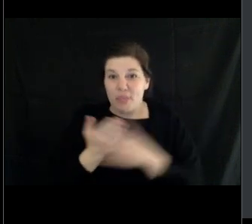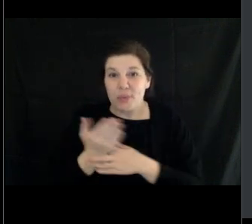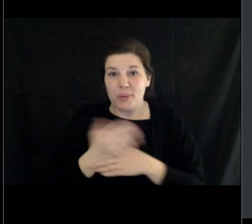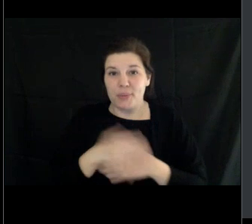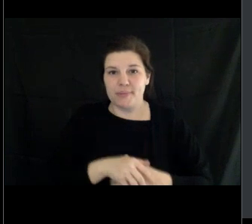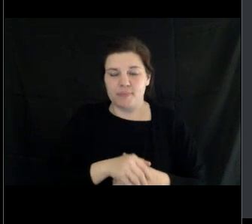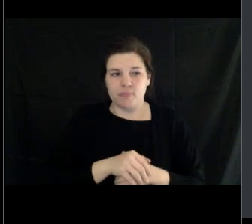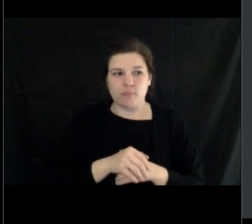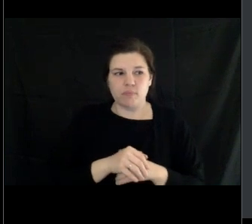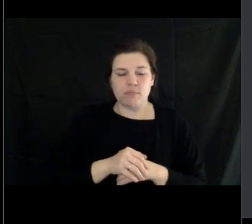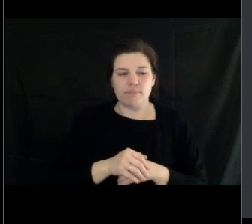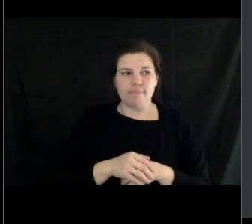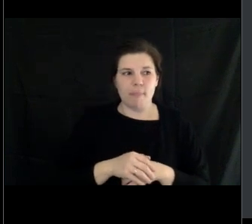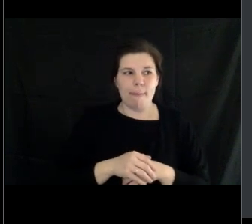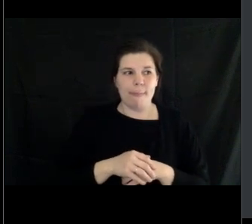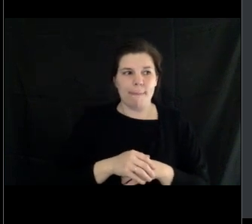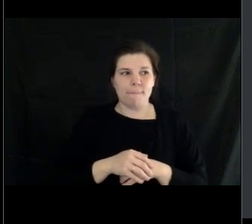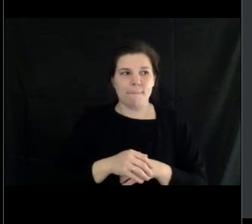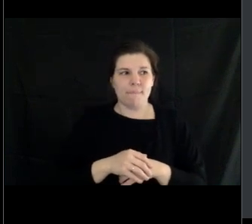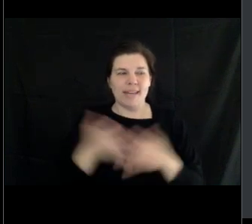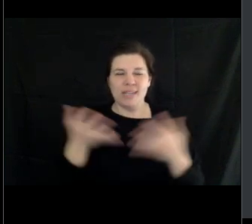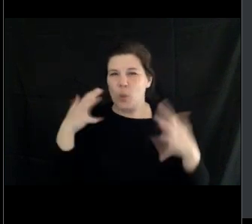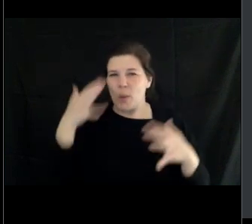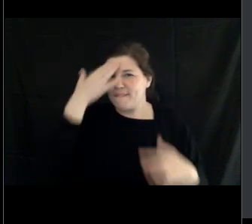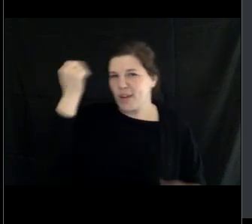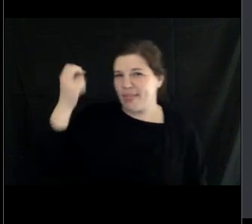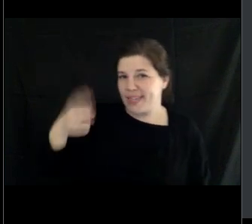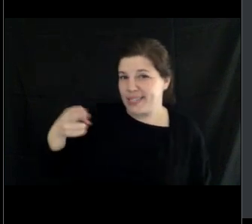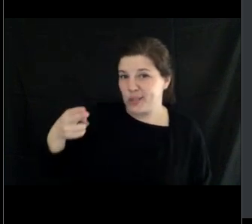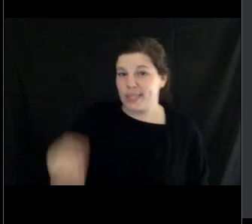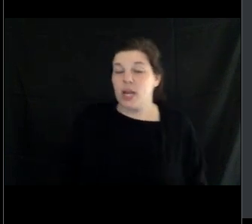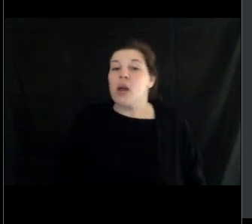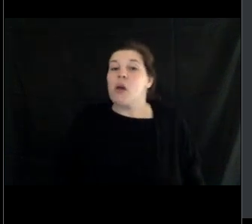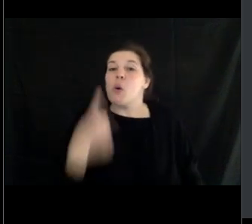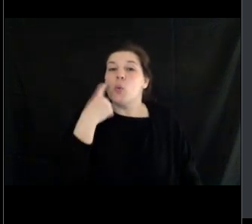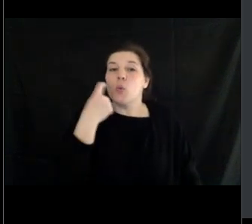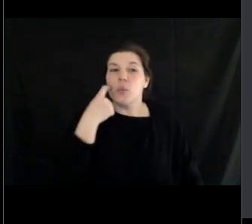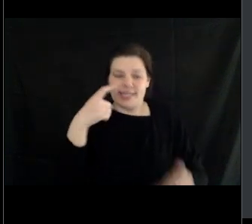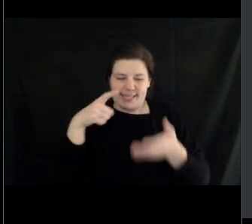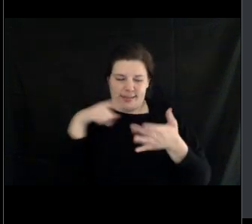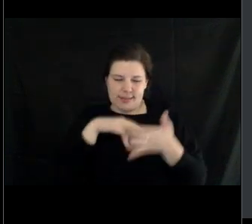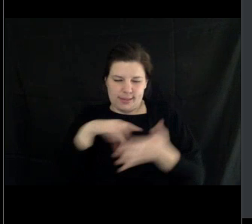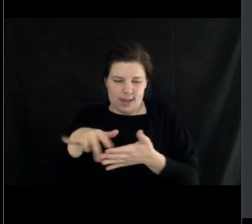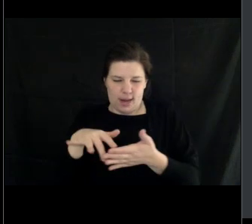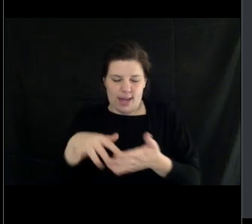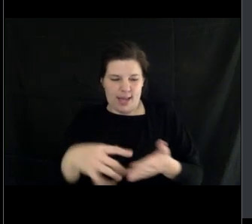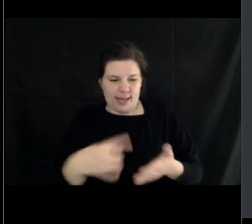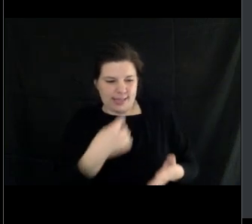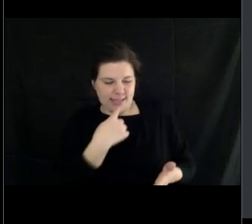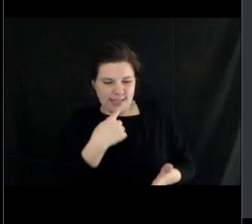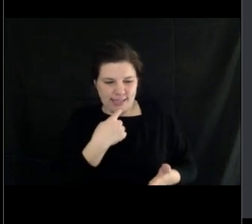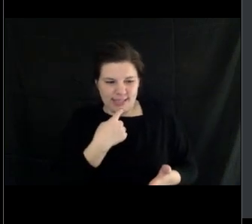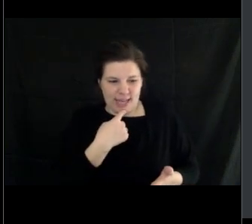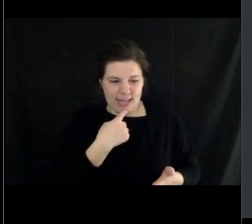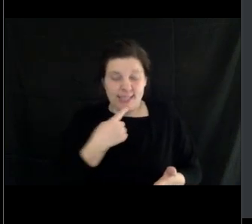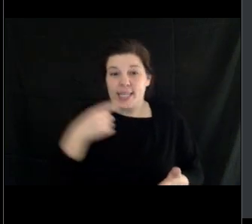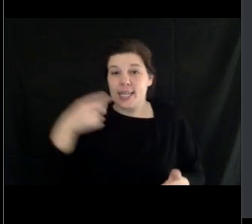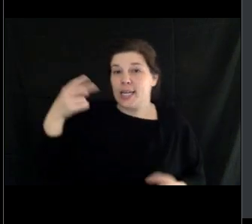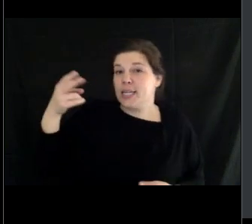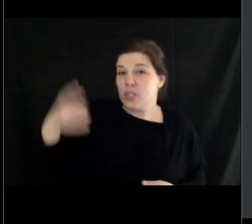According to a recent University of Florida study, historic preservation is a proven economic driver.